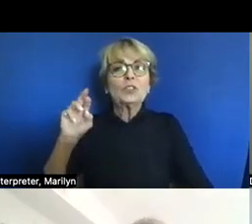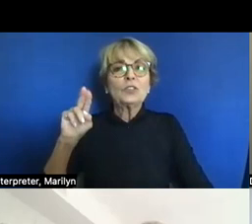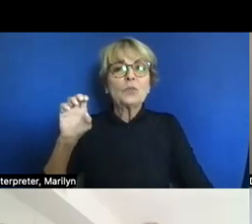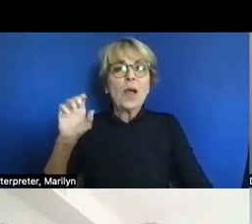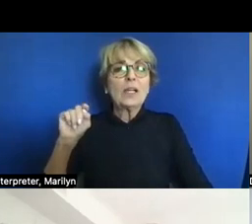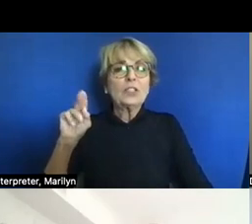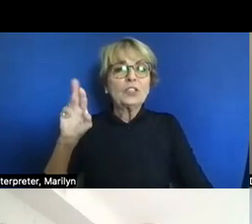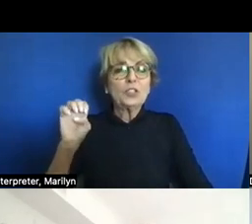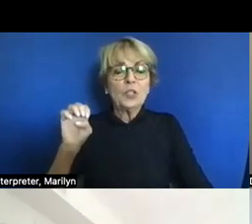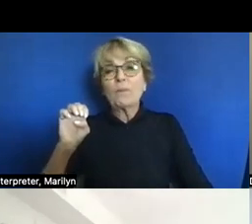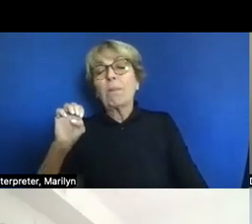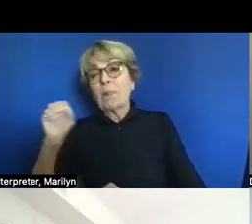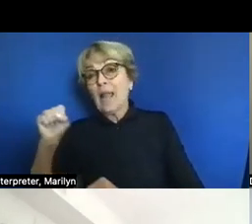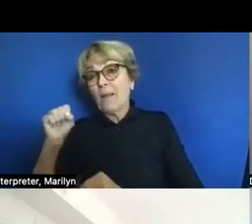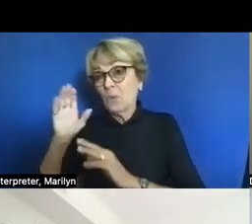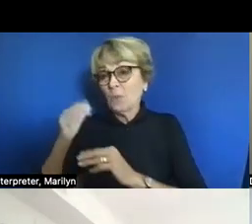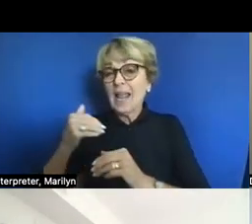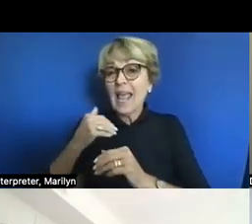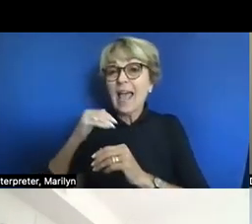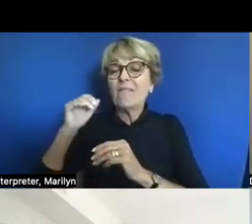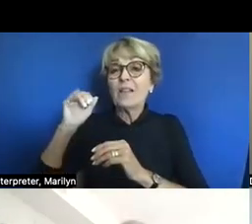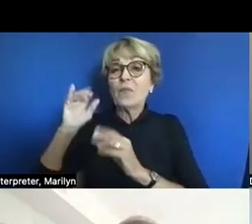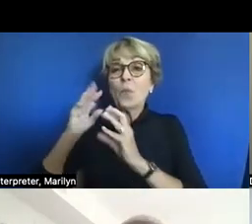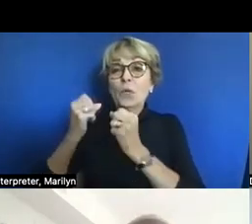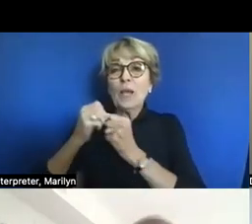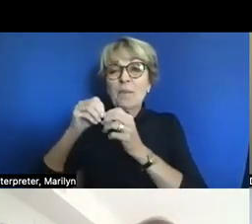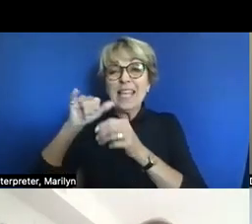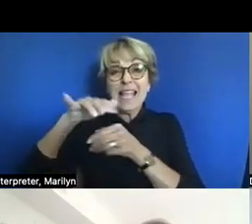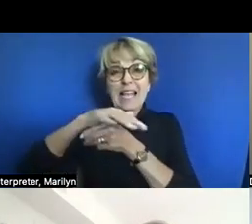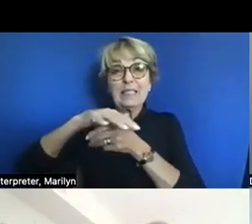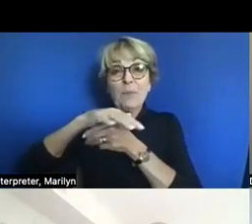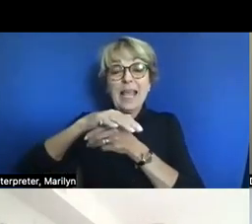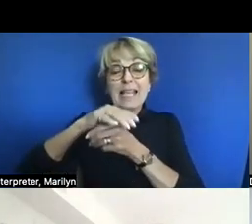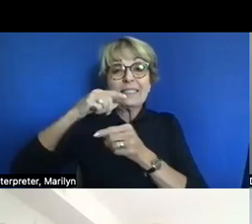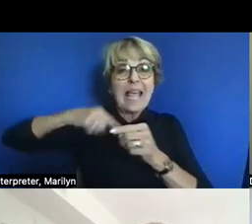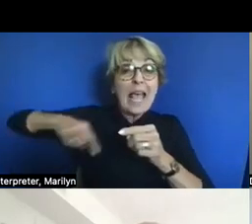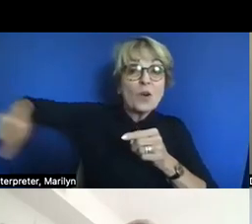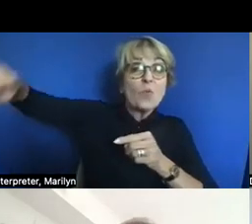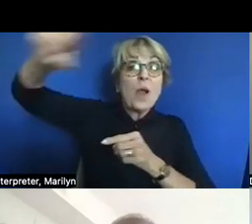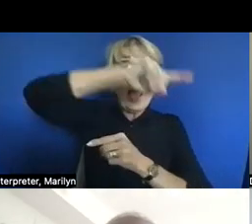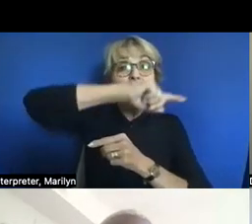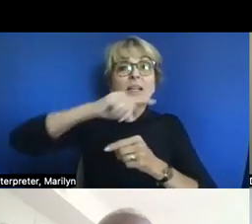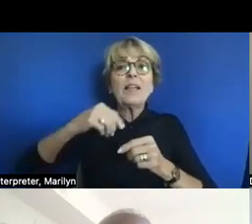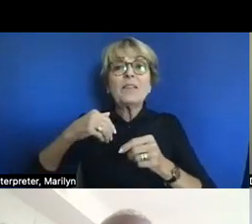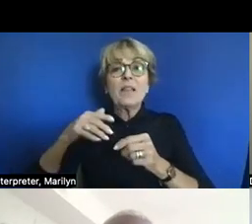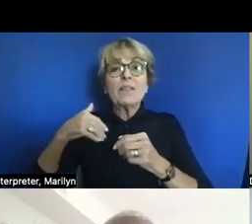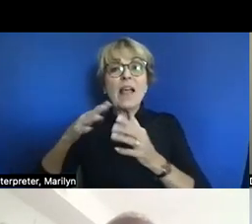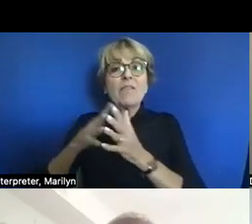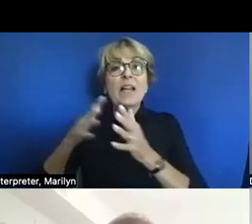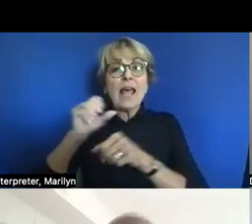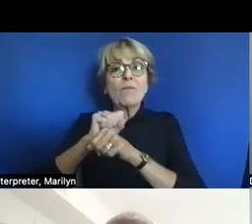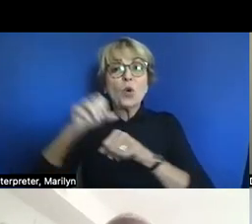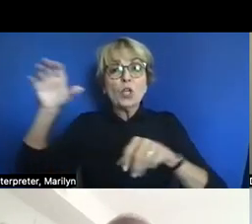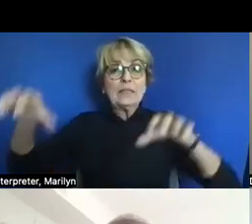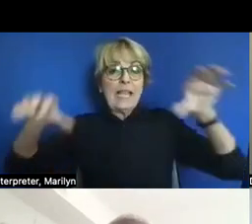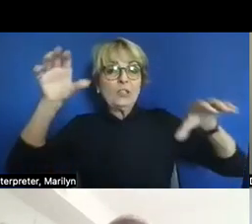have the workshop like sort of on the structure, like in the space as well as sort of around it. And there'll be lots of workstations for folks